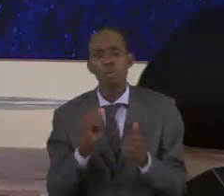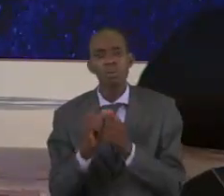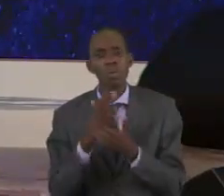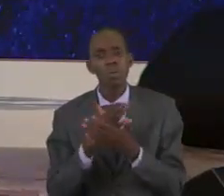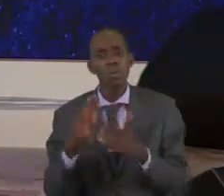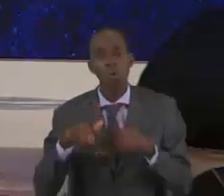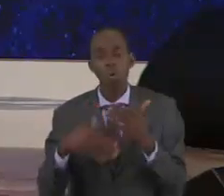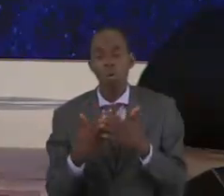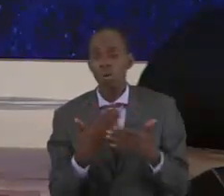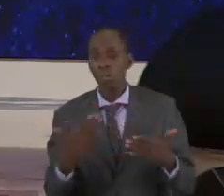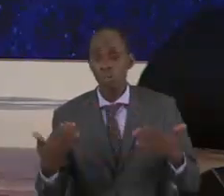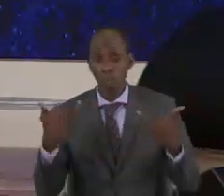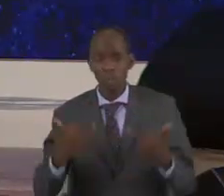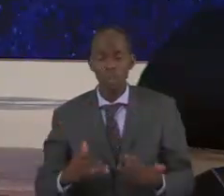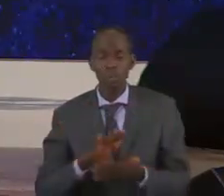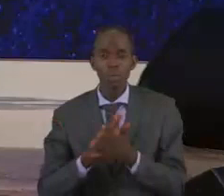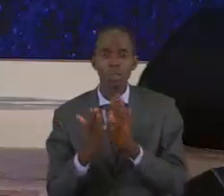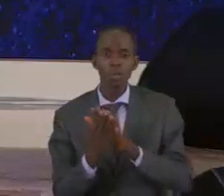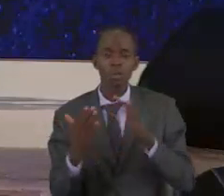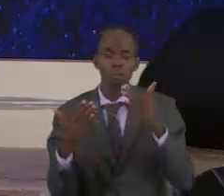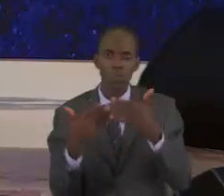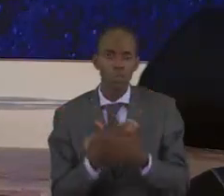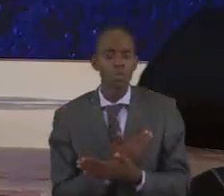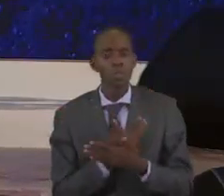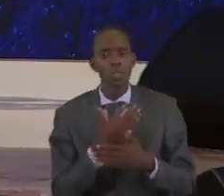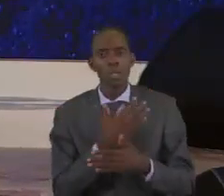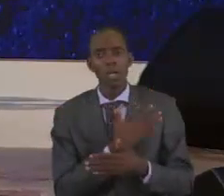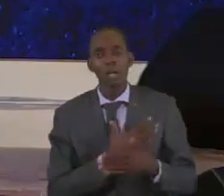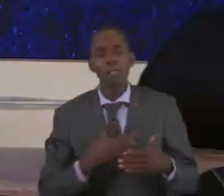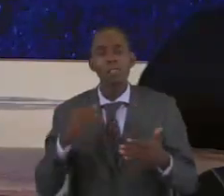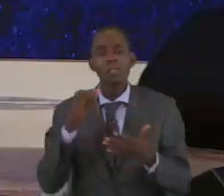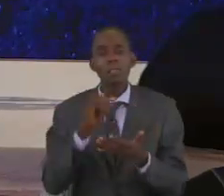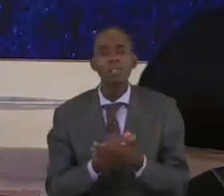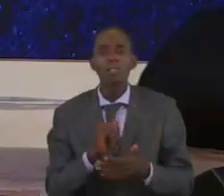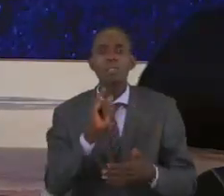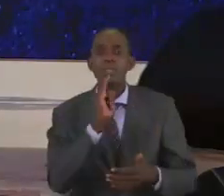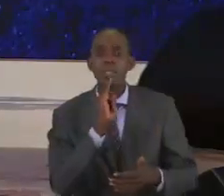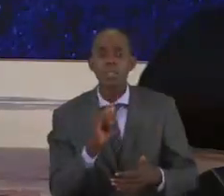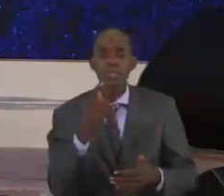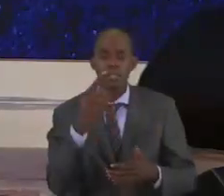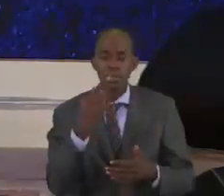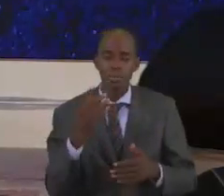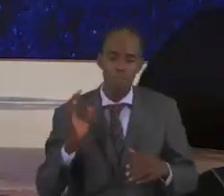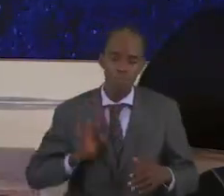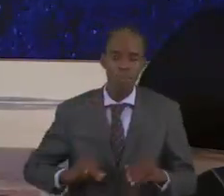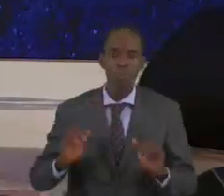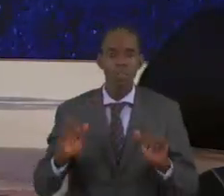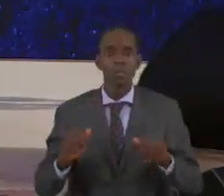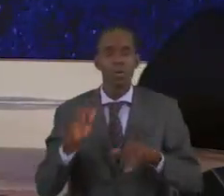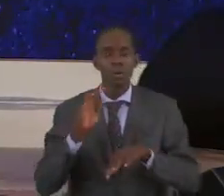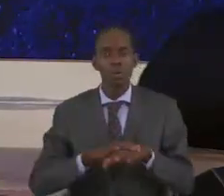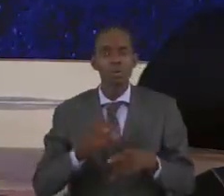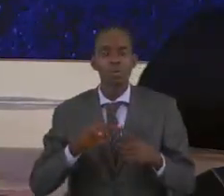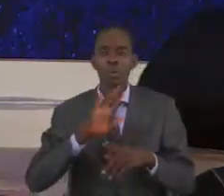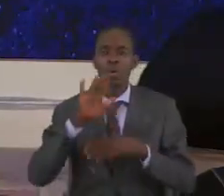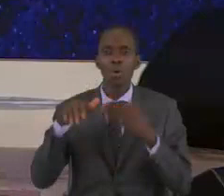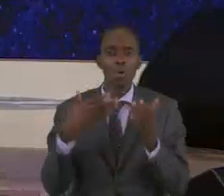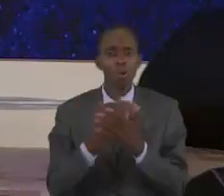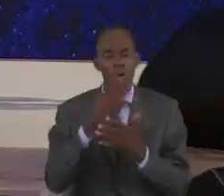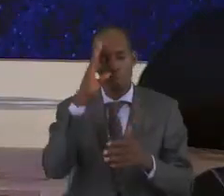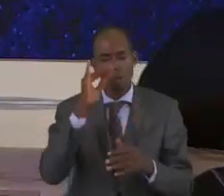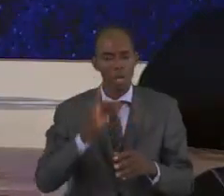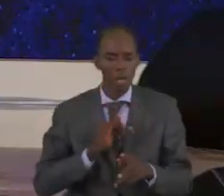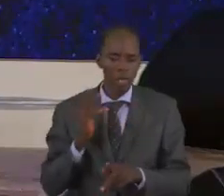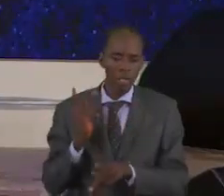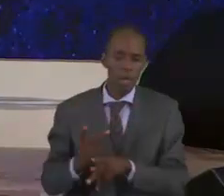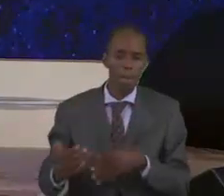and behold, all things have become new. That is profitable unto all men. I kept